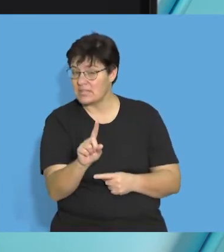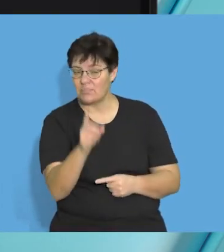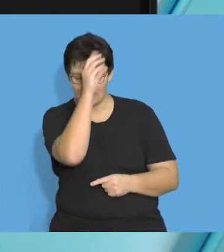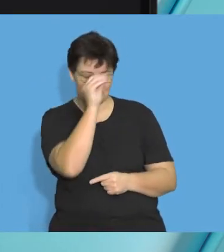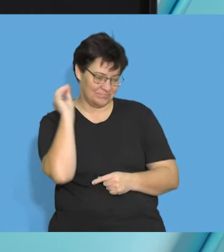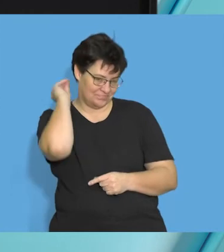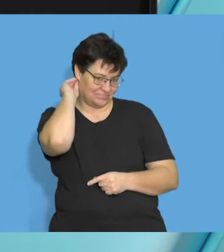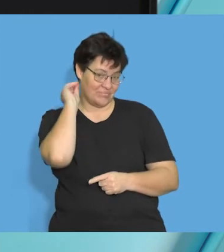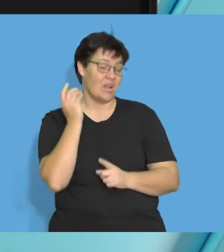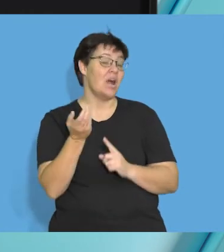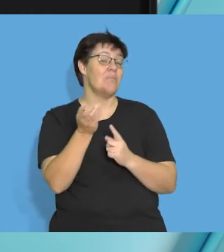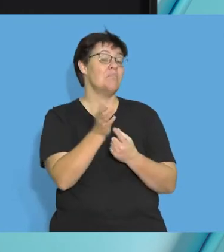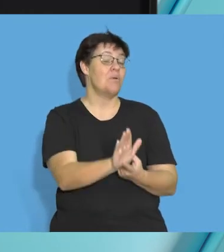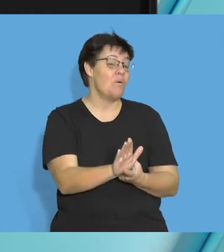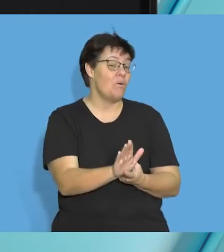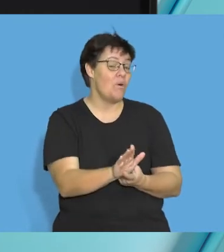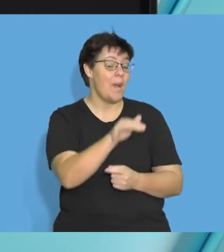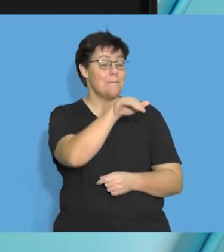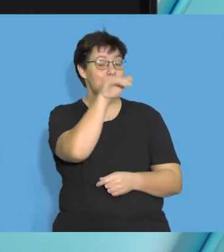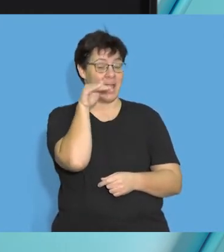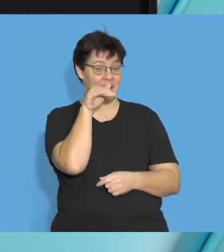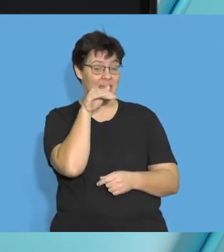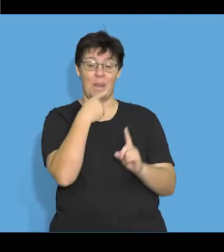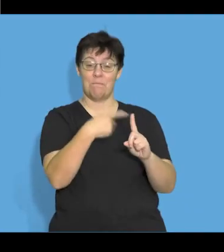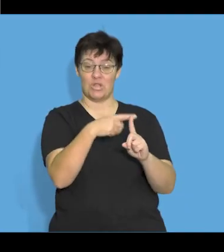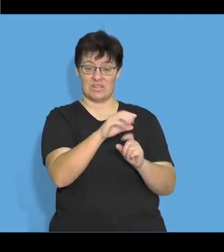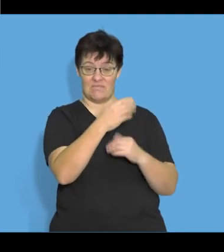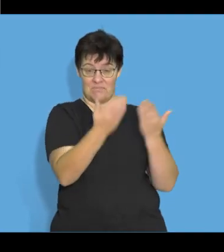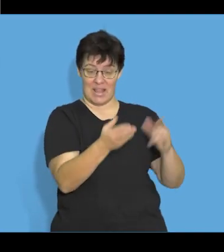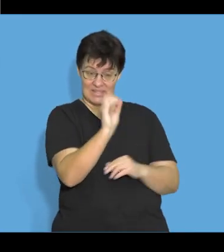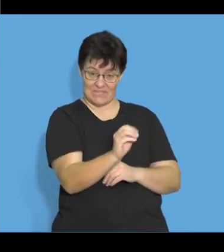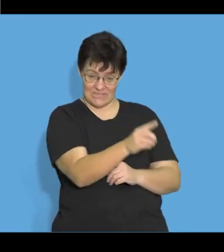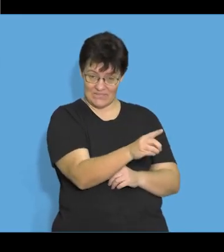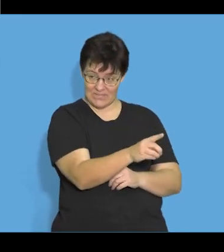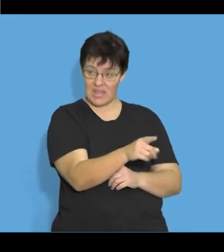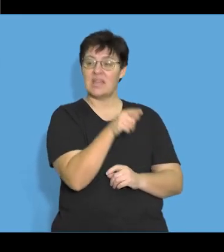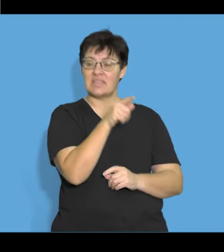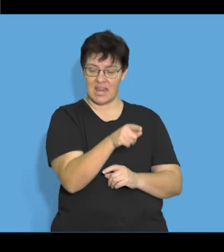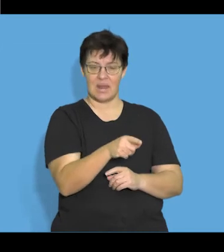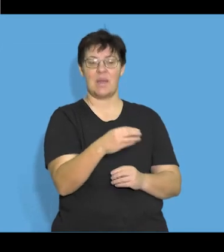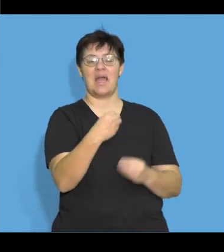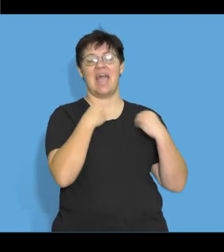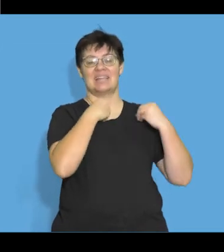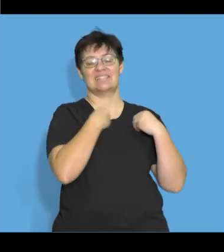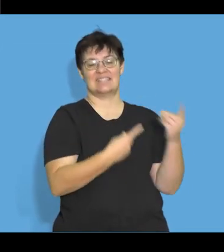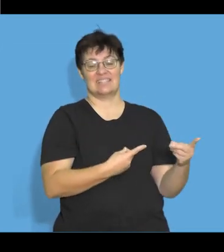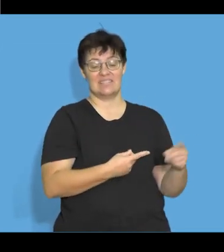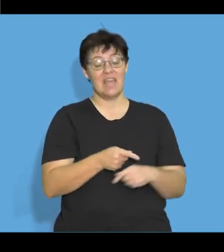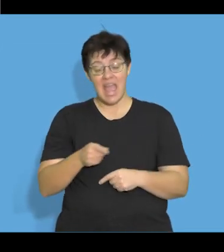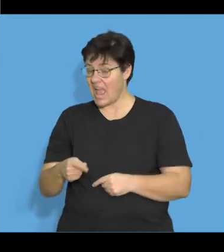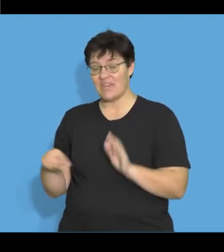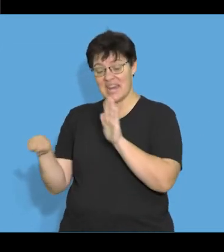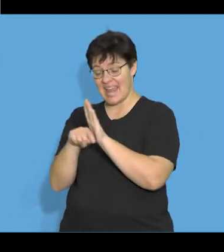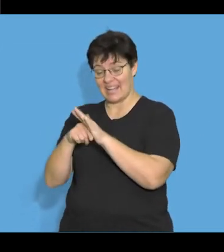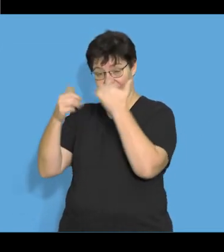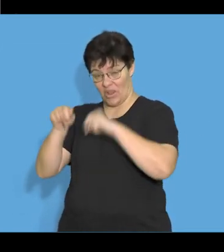mind to show you that if your bank is favorable, then bank is regarded as an asset, and if bank is